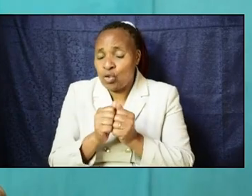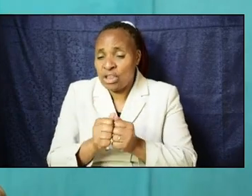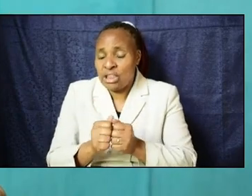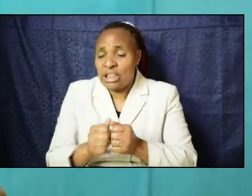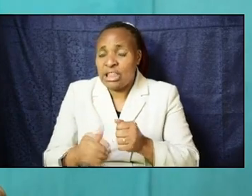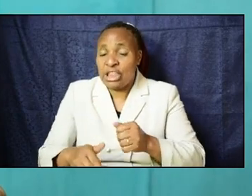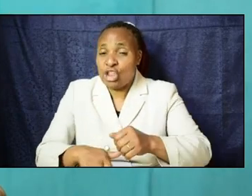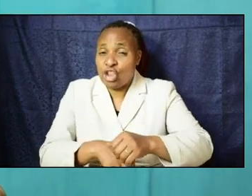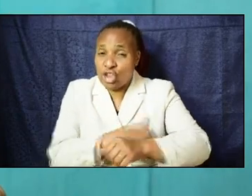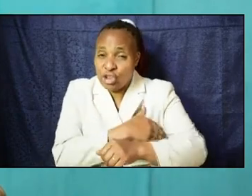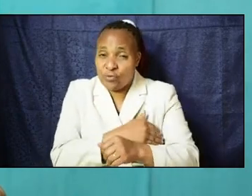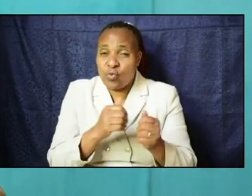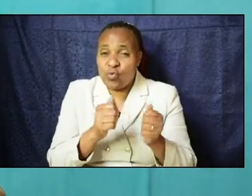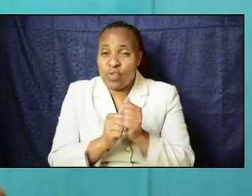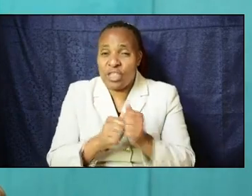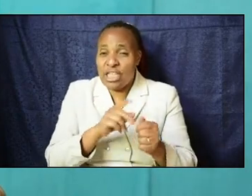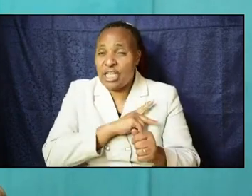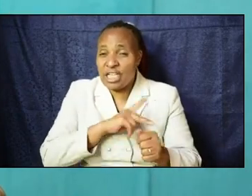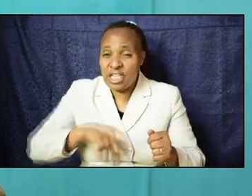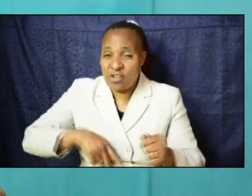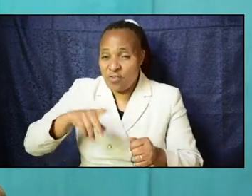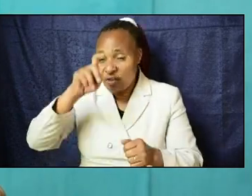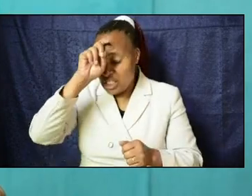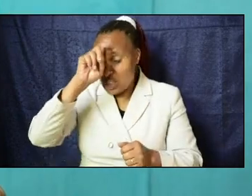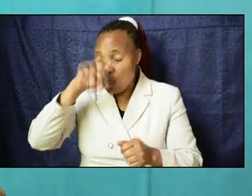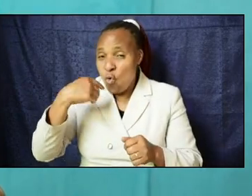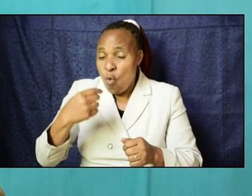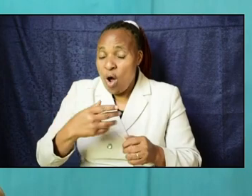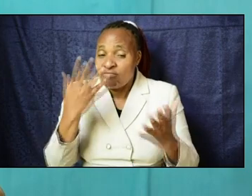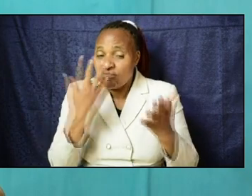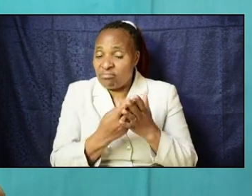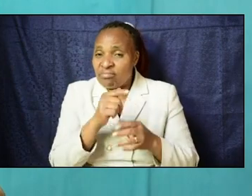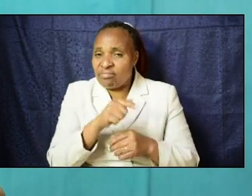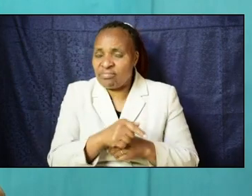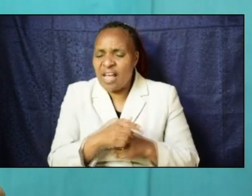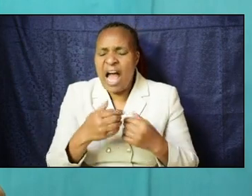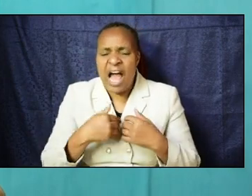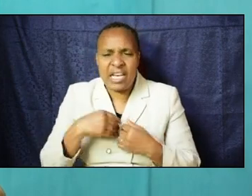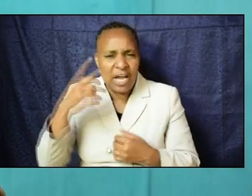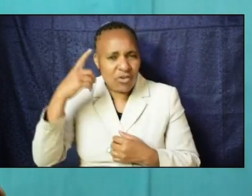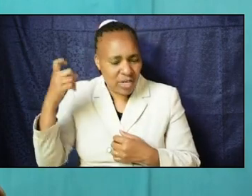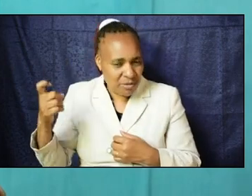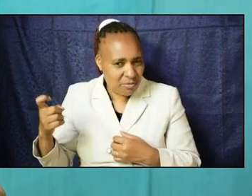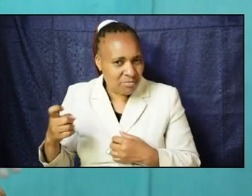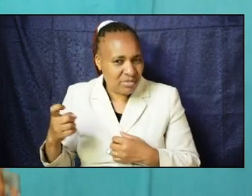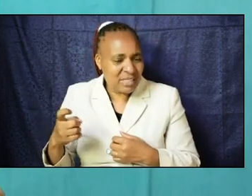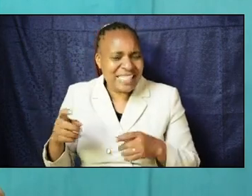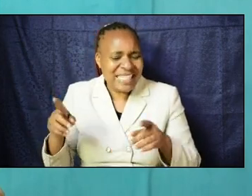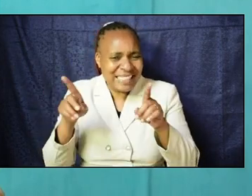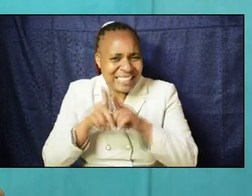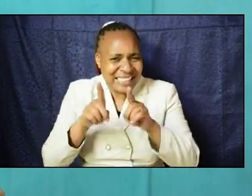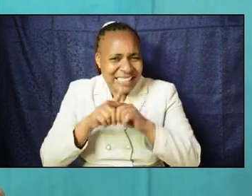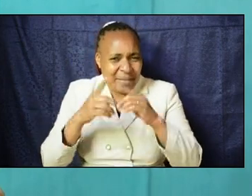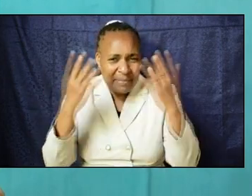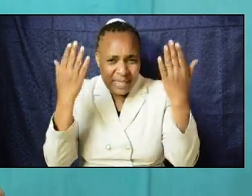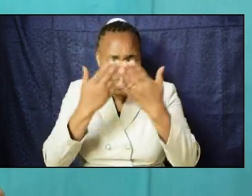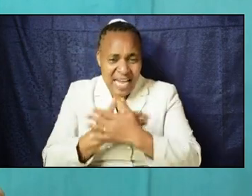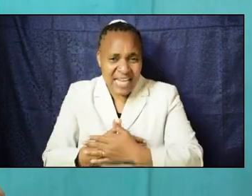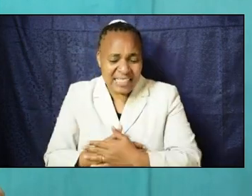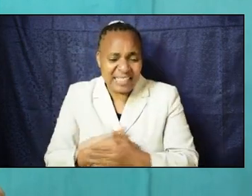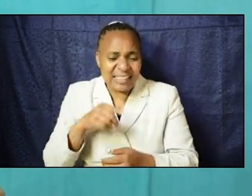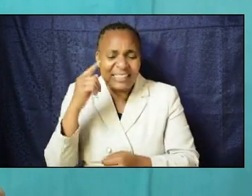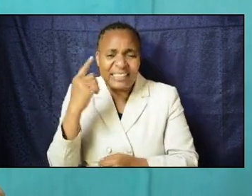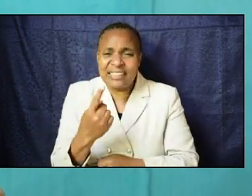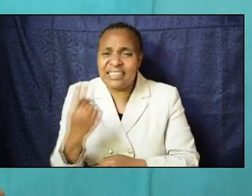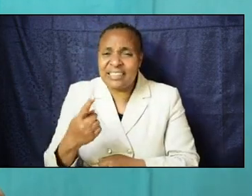baker of the king of Egypt, who were being held in prison, had a dream the same night, and each